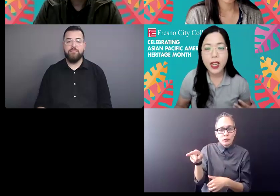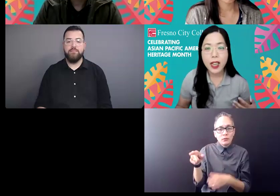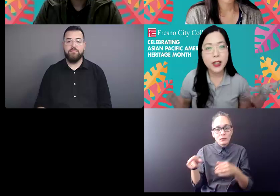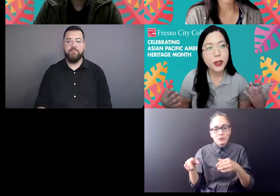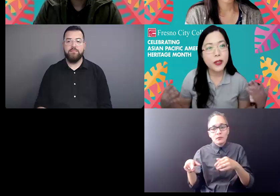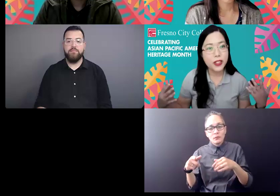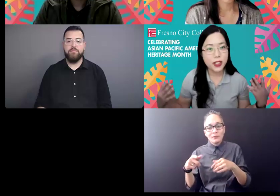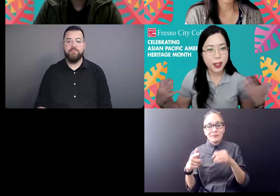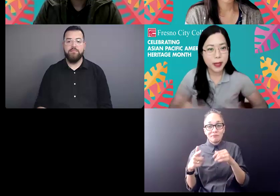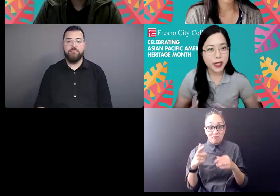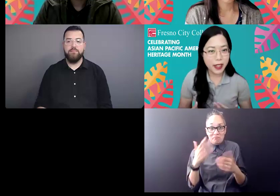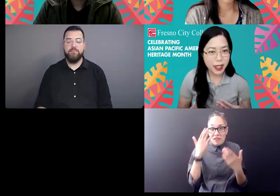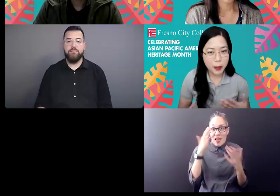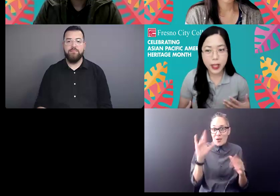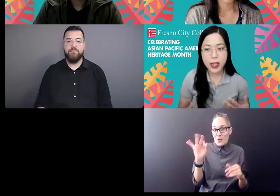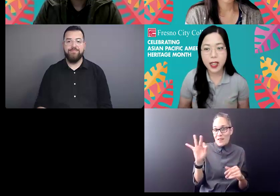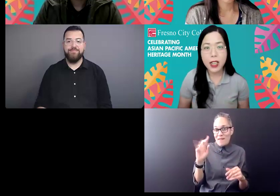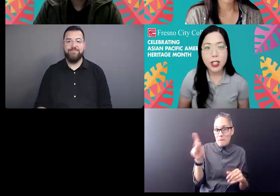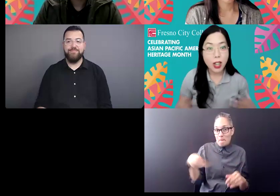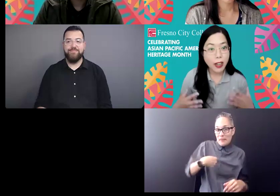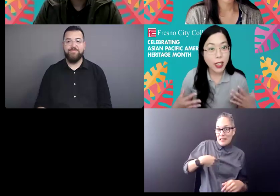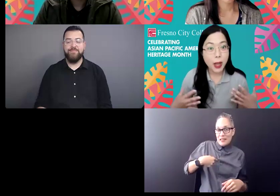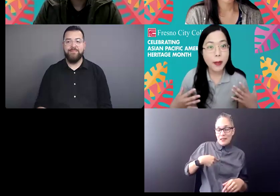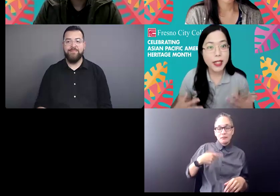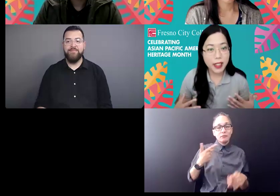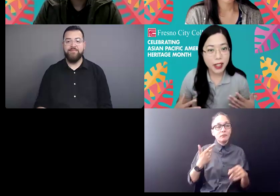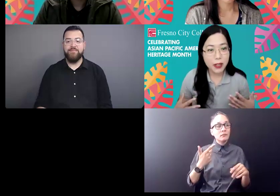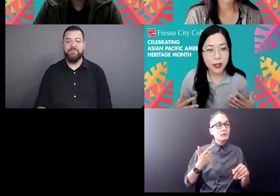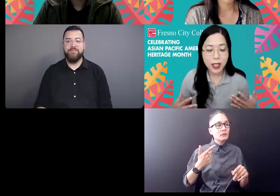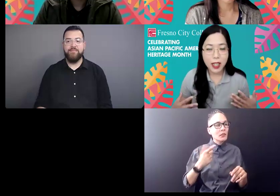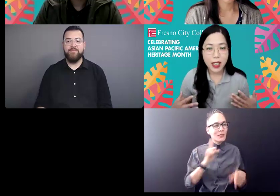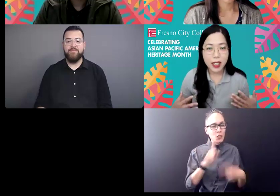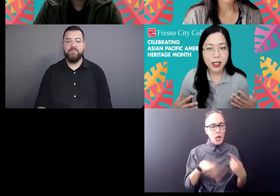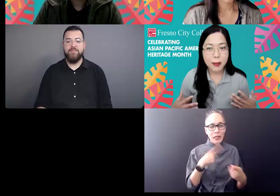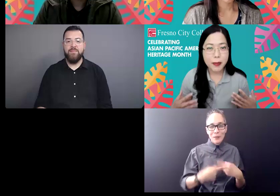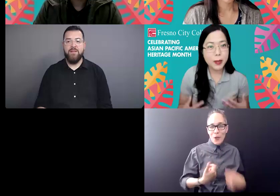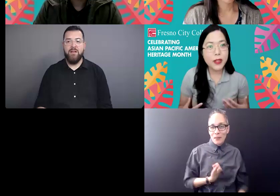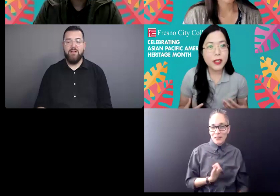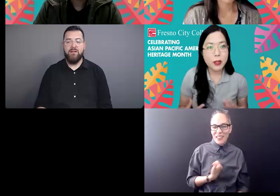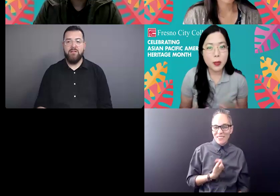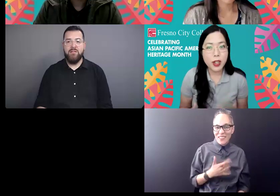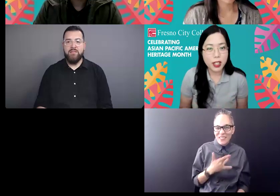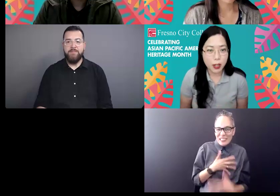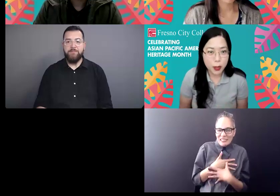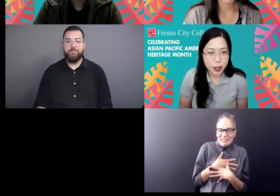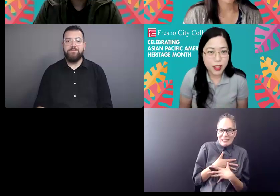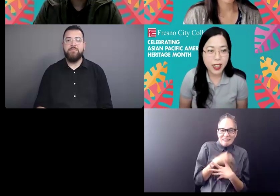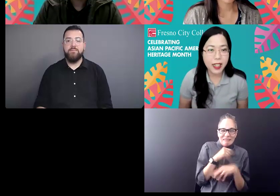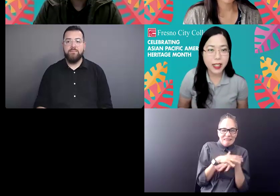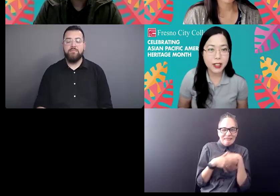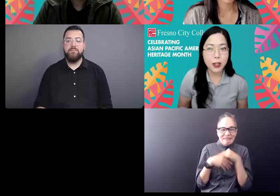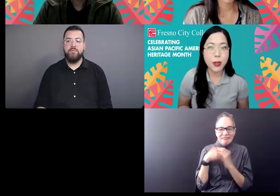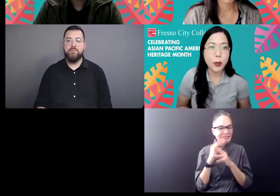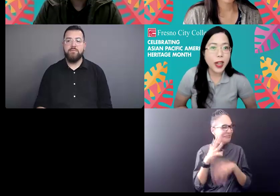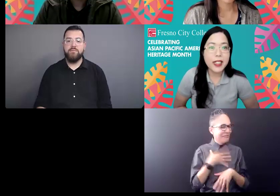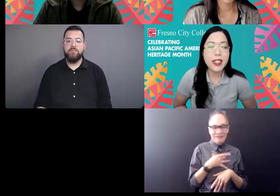I don't know if it's just a me thing, but talking about myself Makes me feel super uncomfortable.